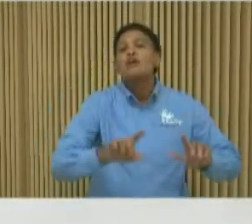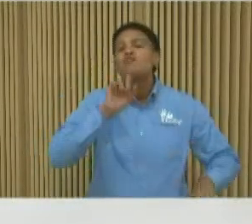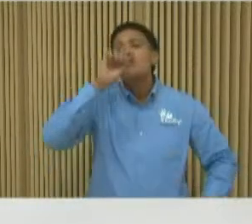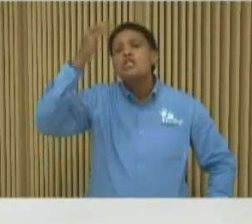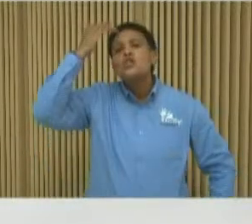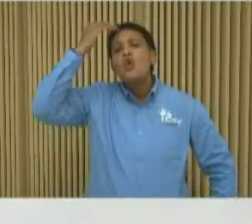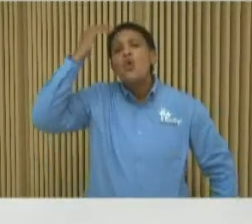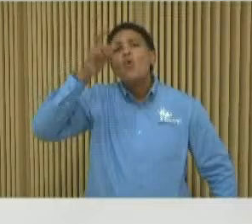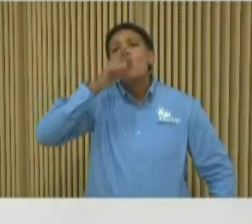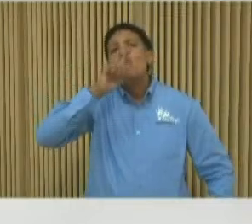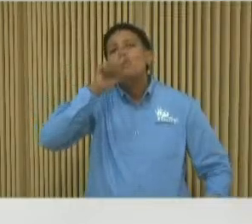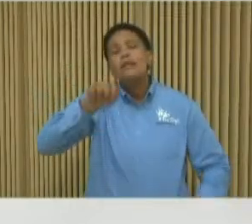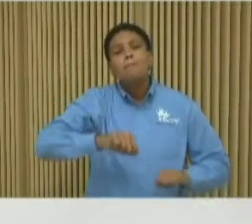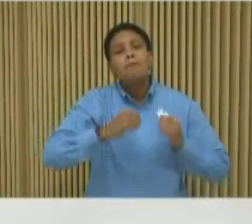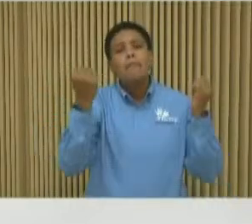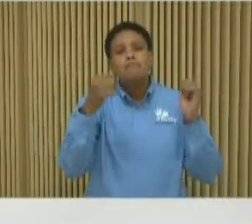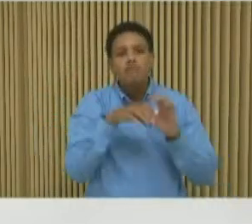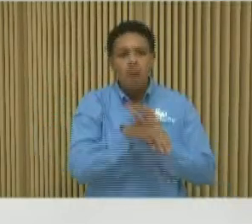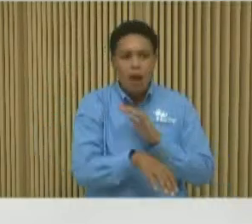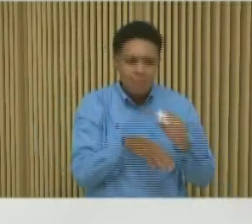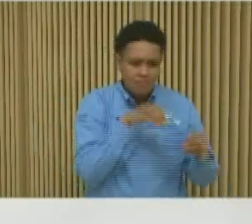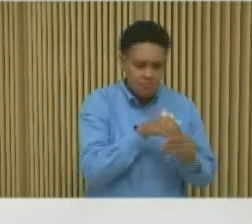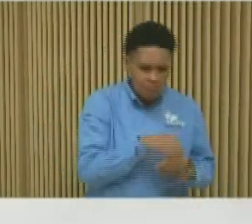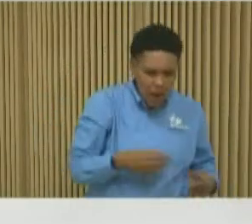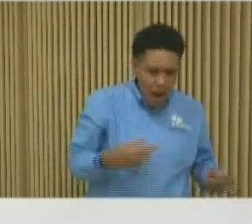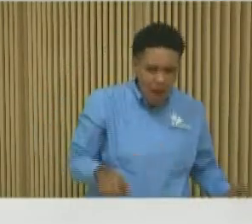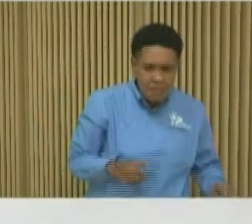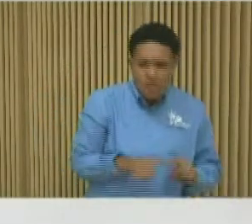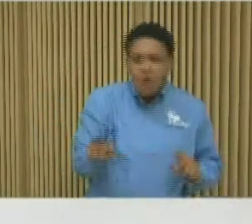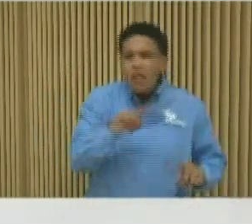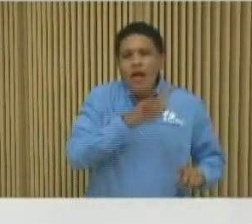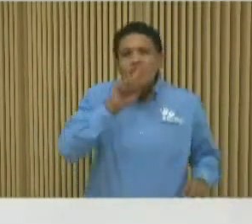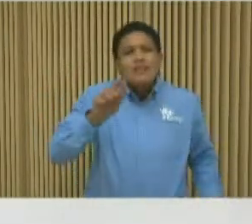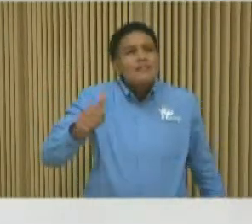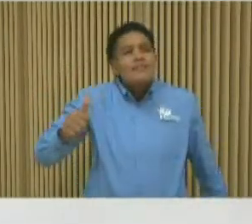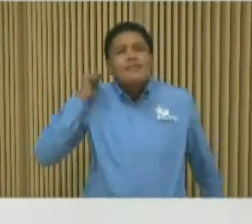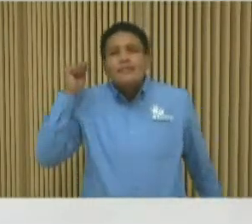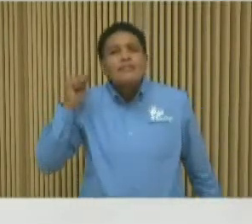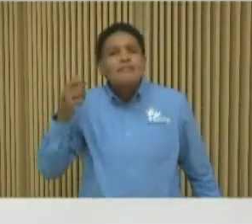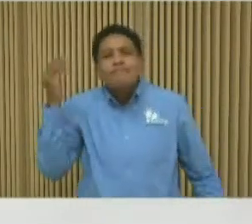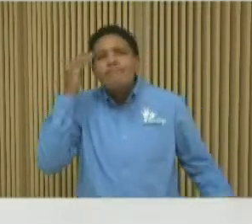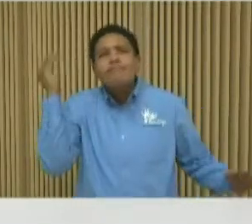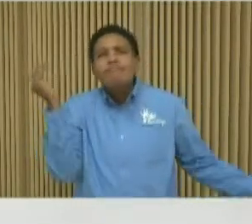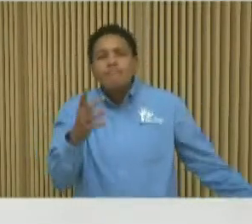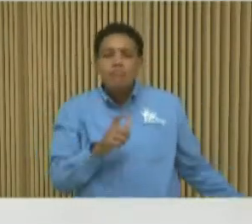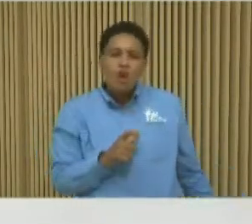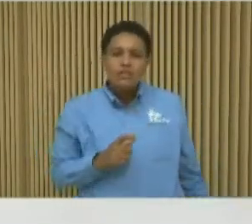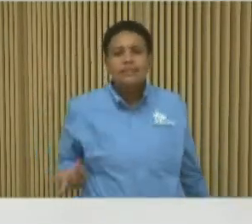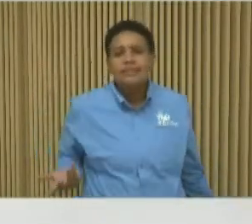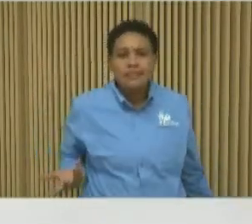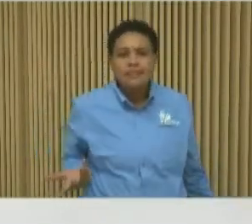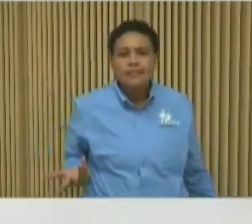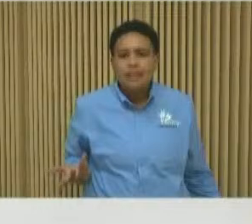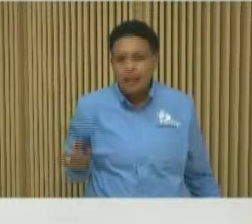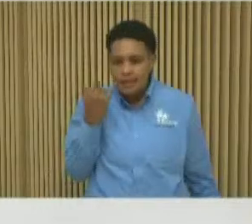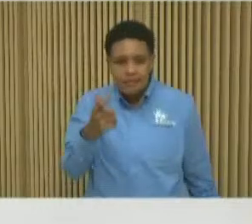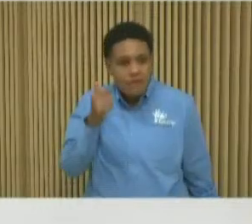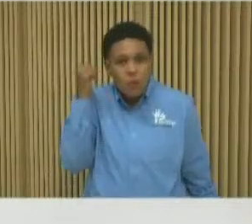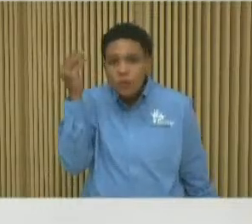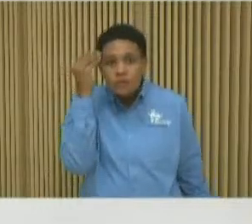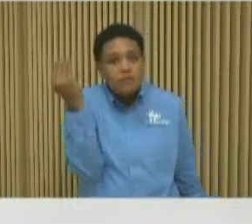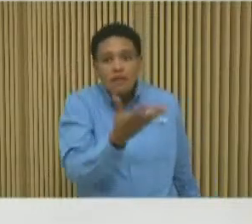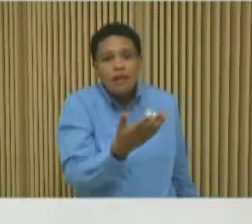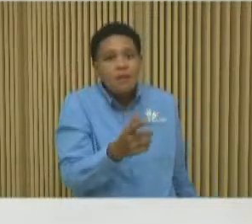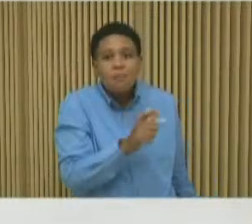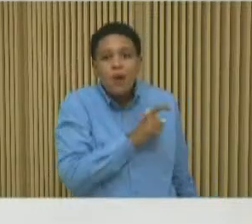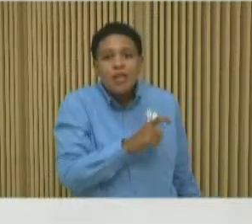is committing a crime. But they are reluctant to tell the police. And unless they tell the police,